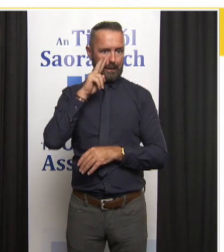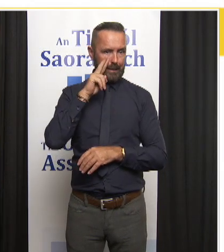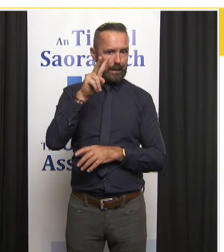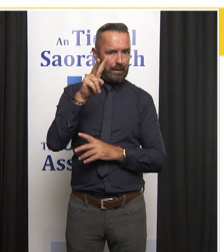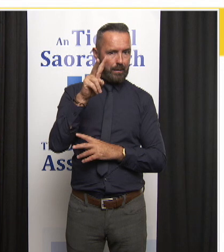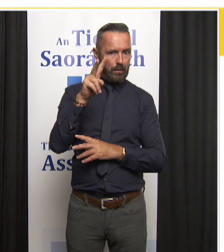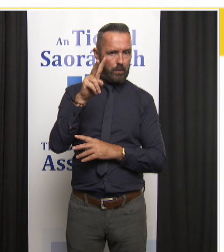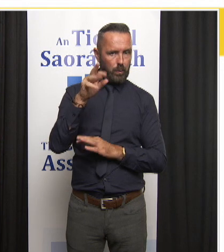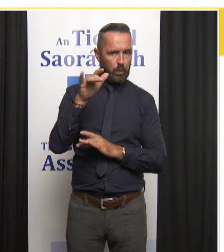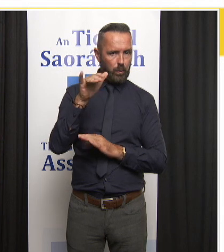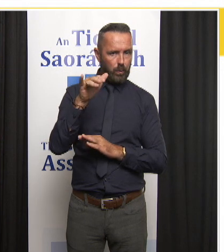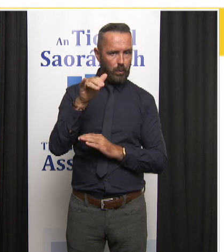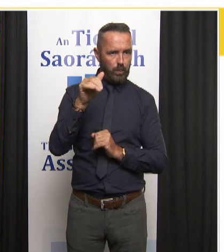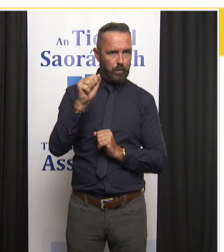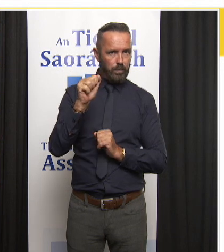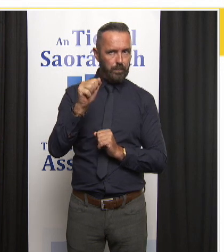look? Yeah.